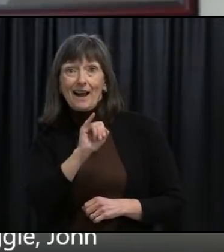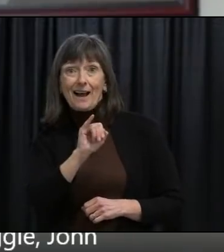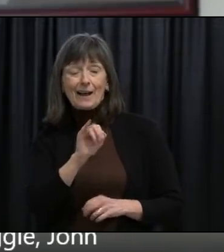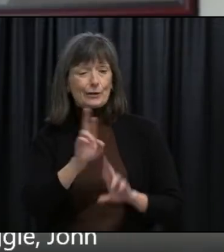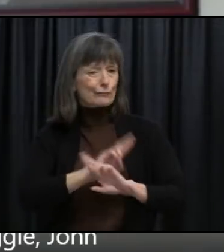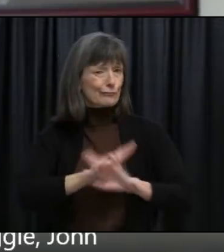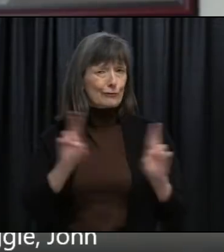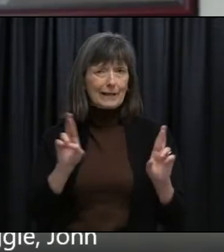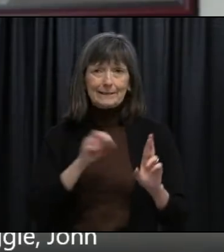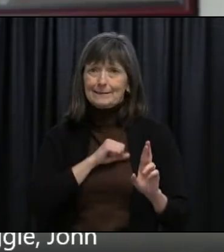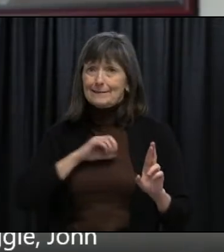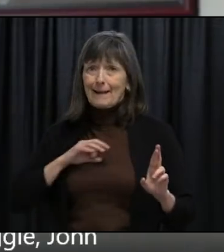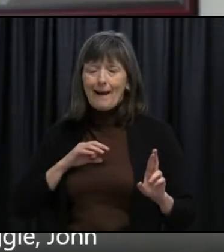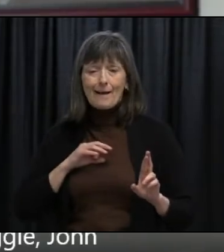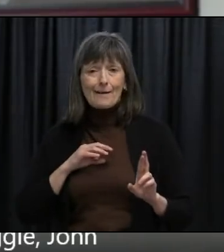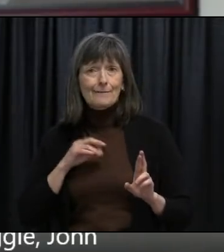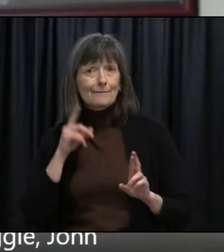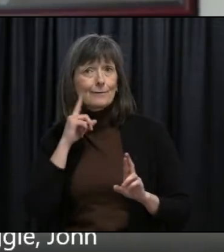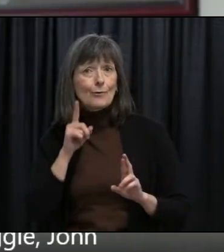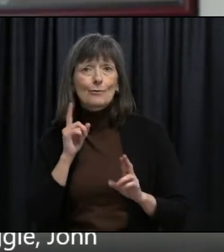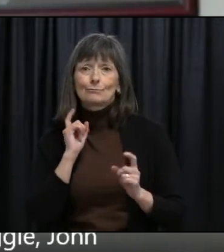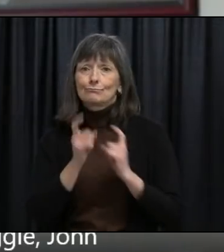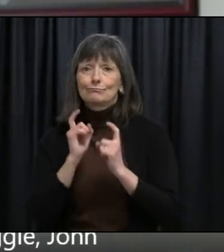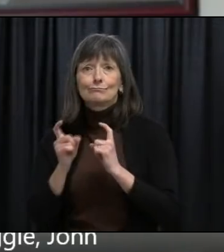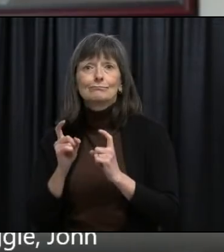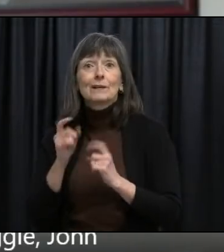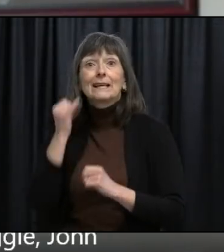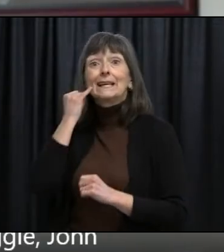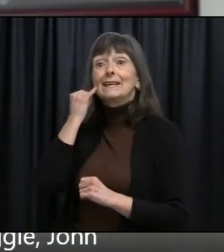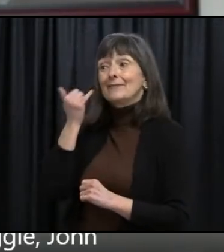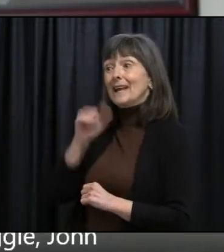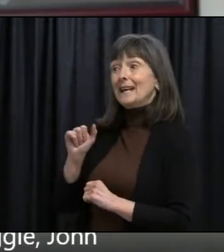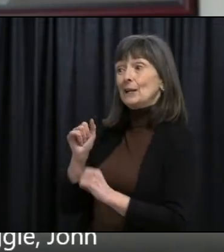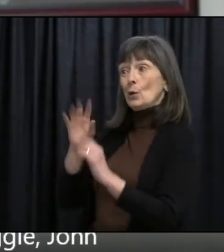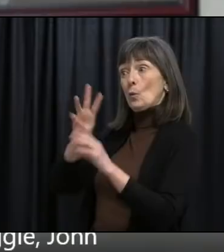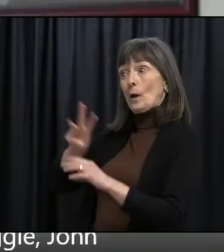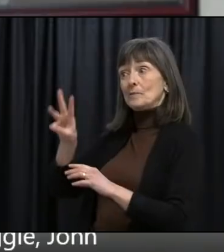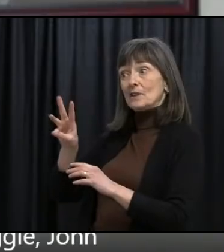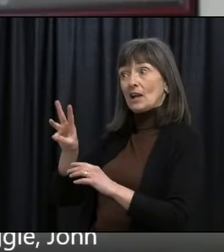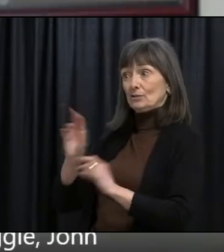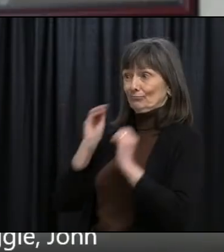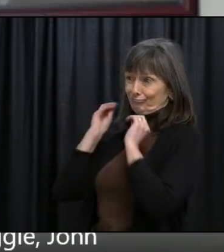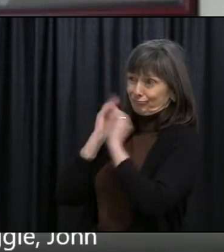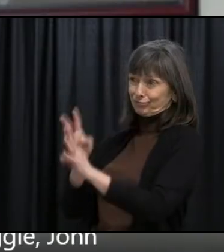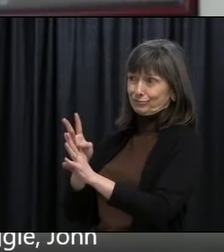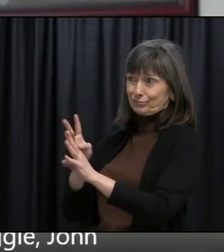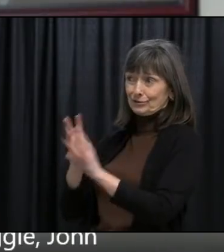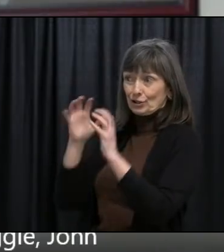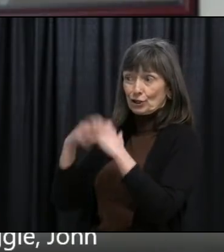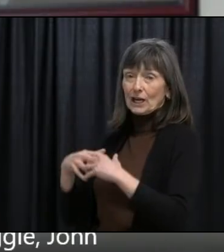ready to go in the event of any website volume issues. But I think one of the things we